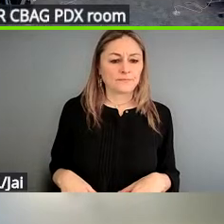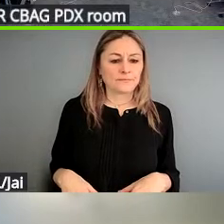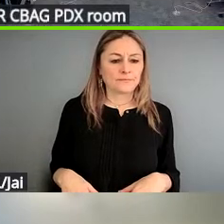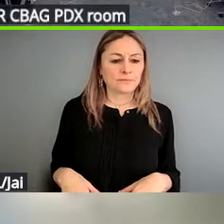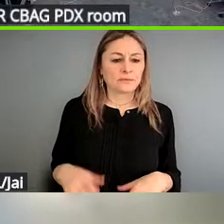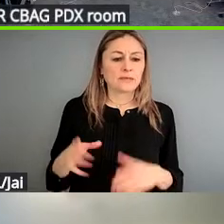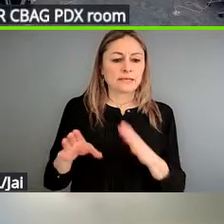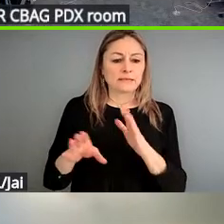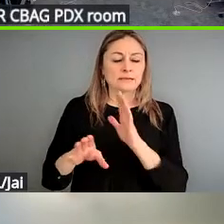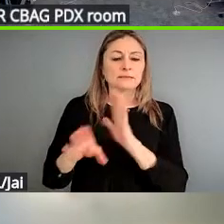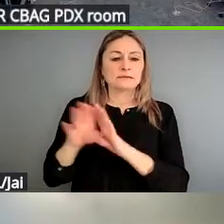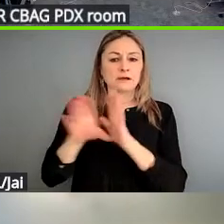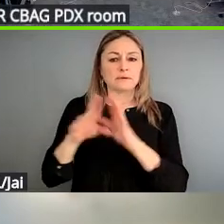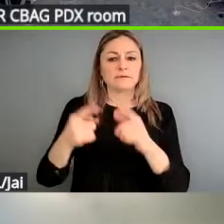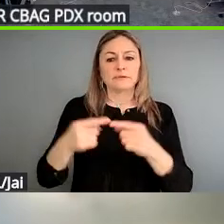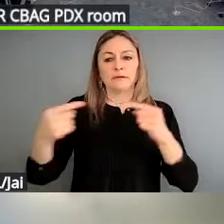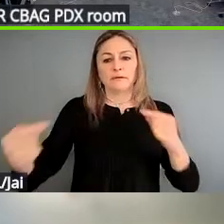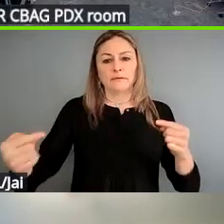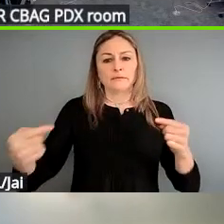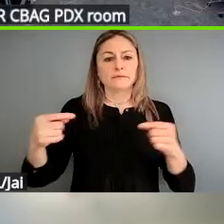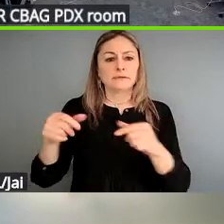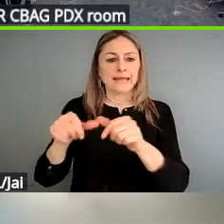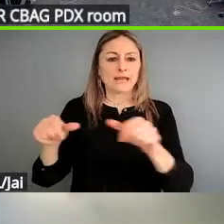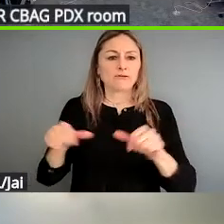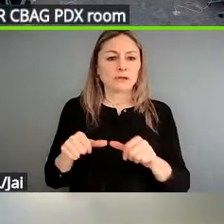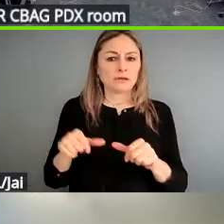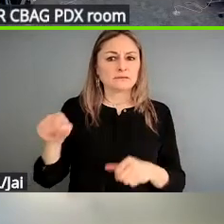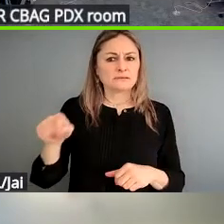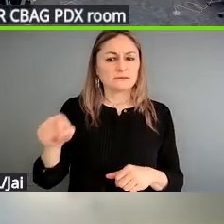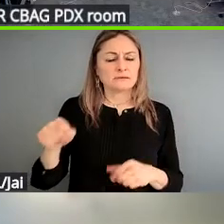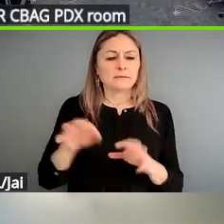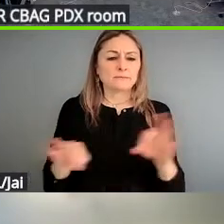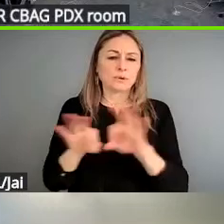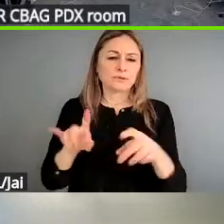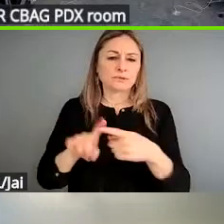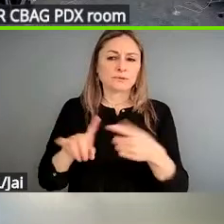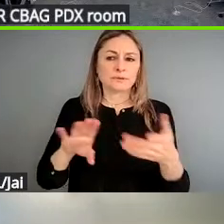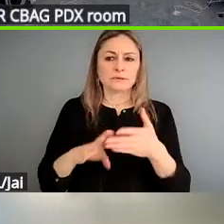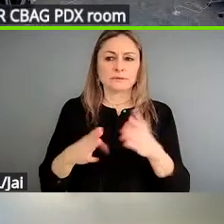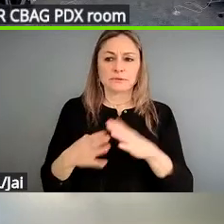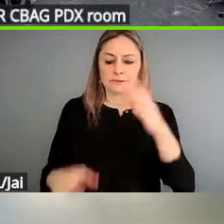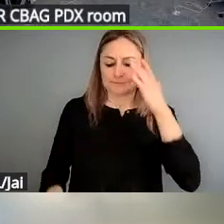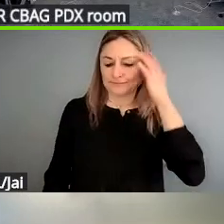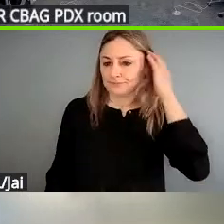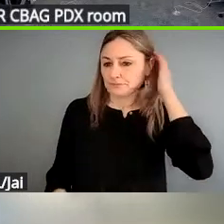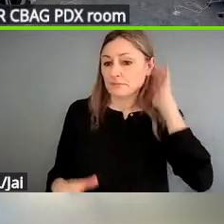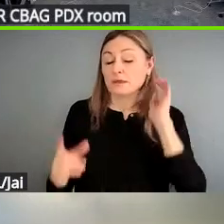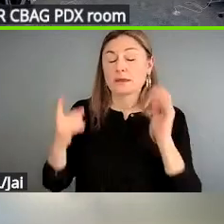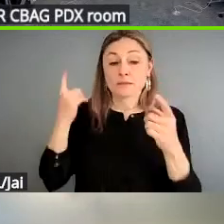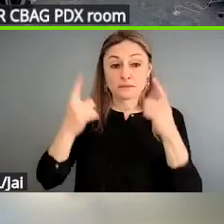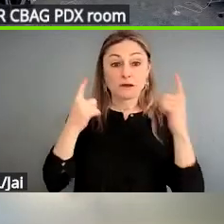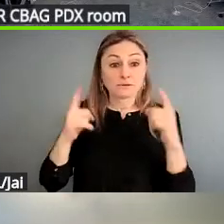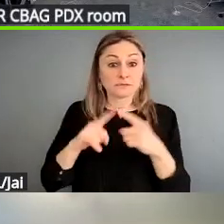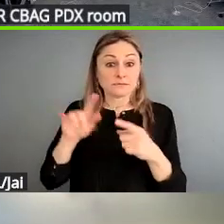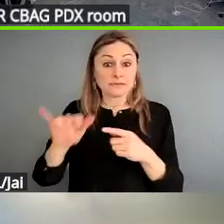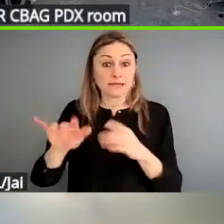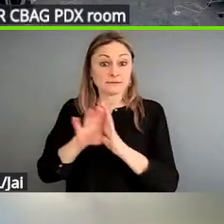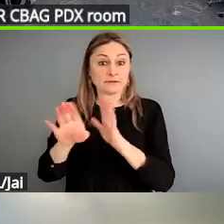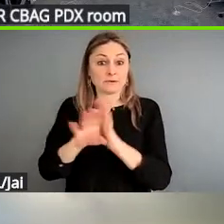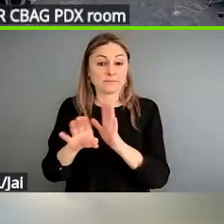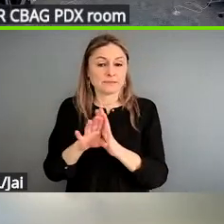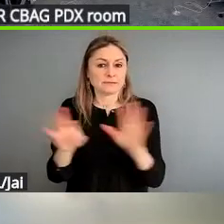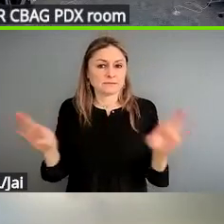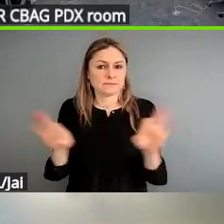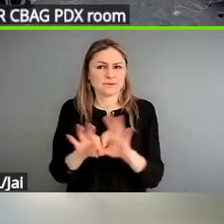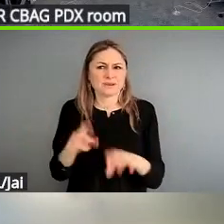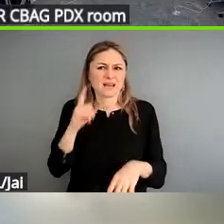development of those adjacent areas is important to the community. And the thoughtfulness of that development is important to the community. I don't think